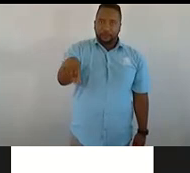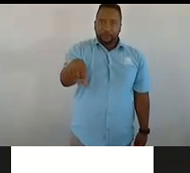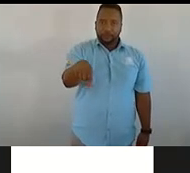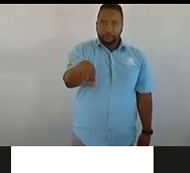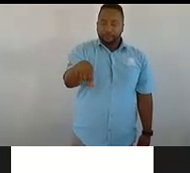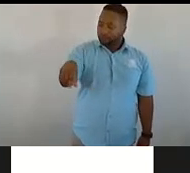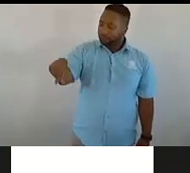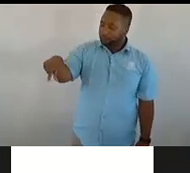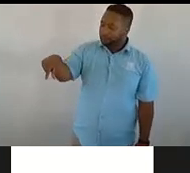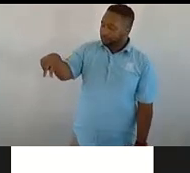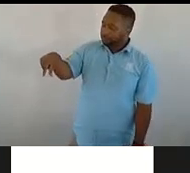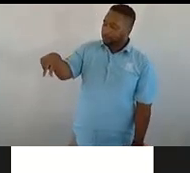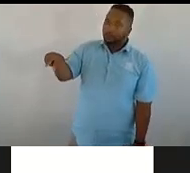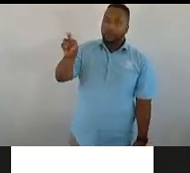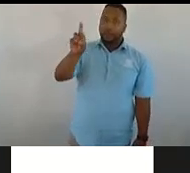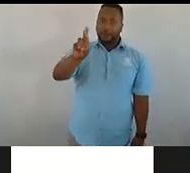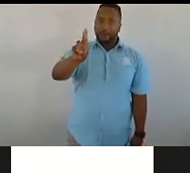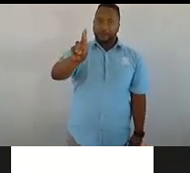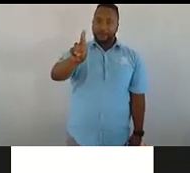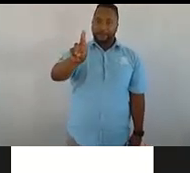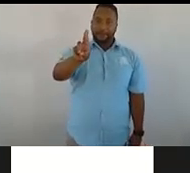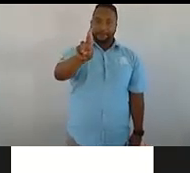index finger are both pointing downwards.